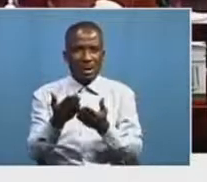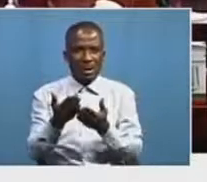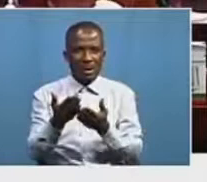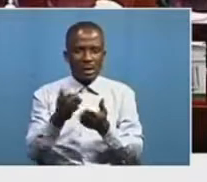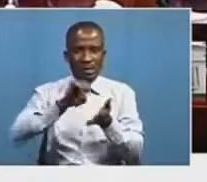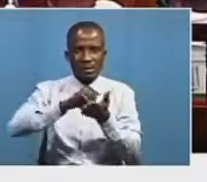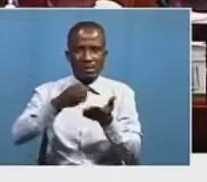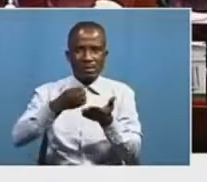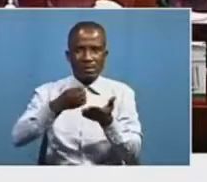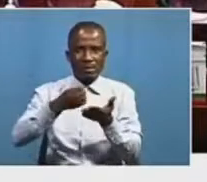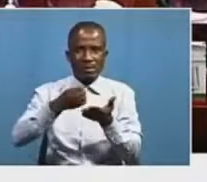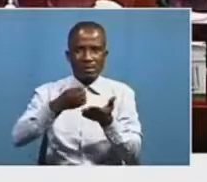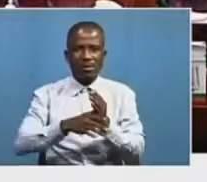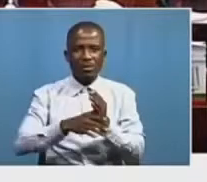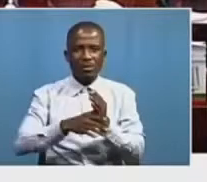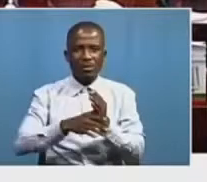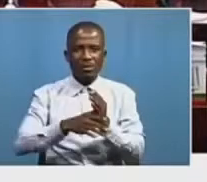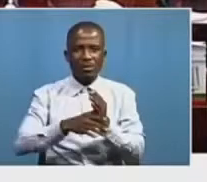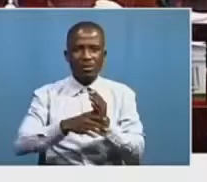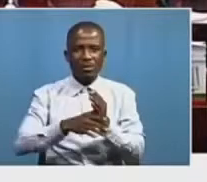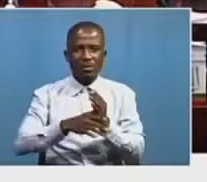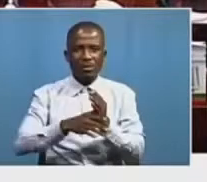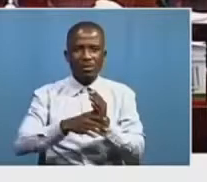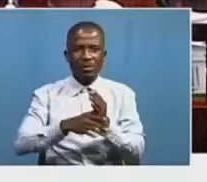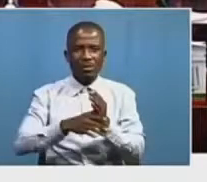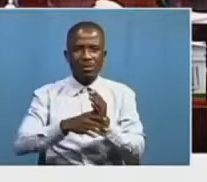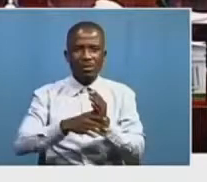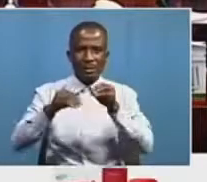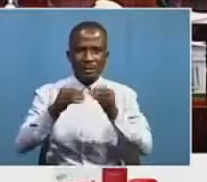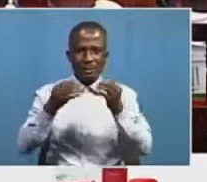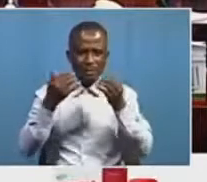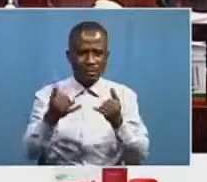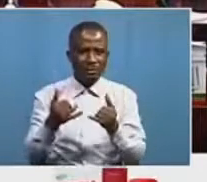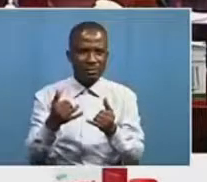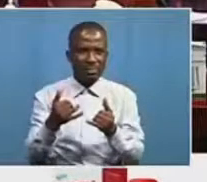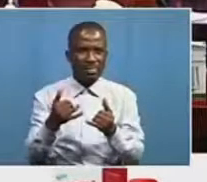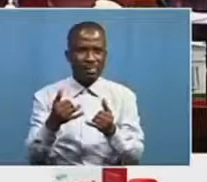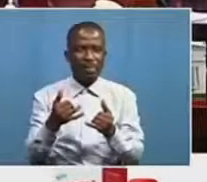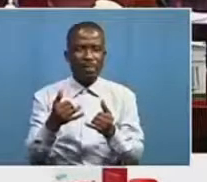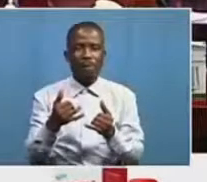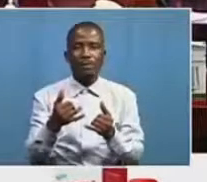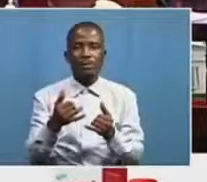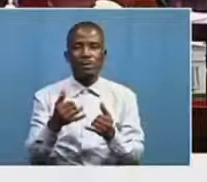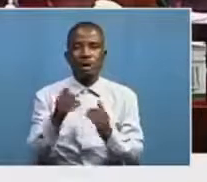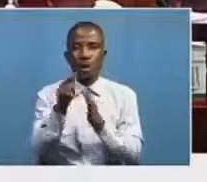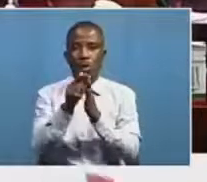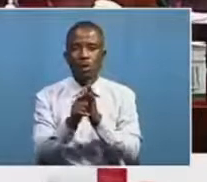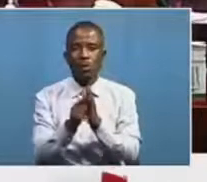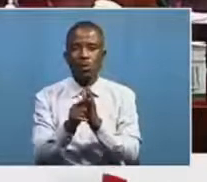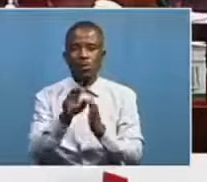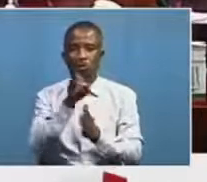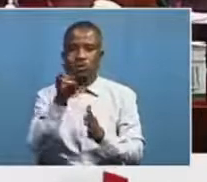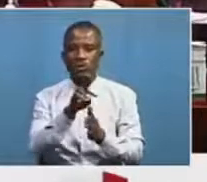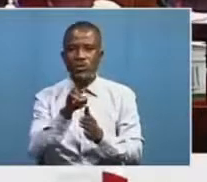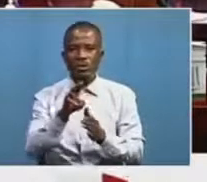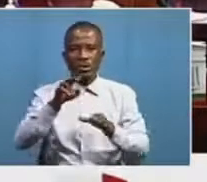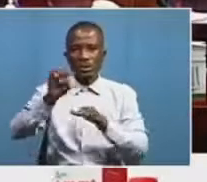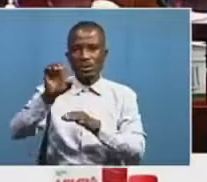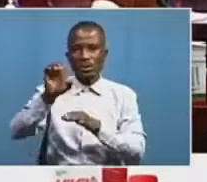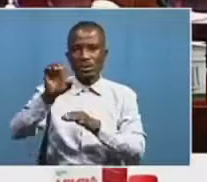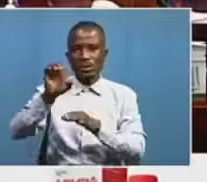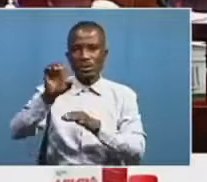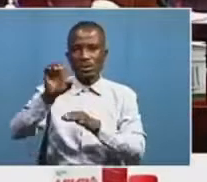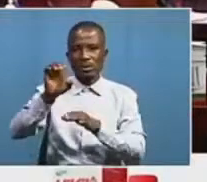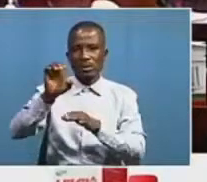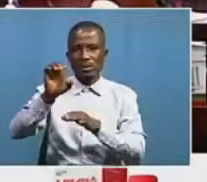evidence pointing to the contrary. Additionally, the effect of the instrument under the hand of the chairperson of the first